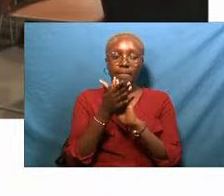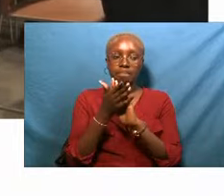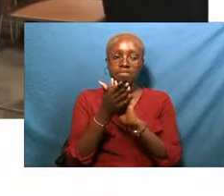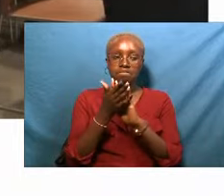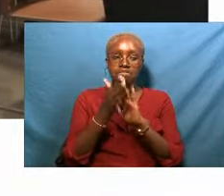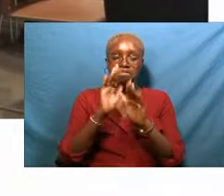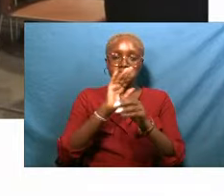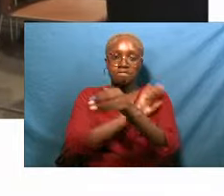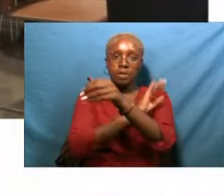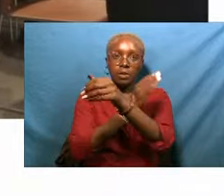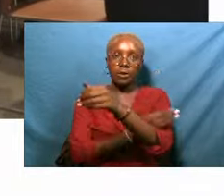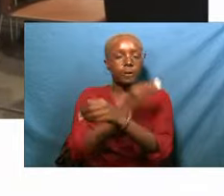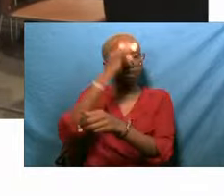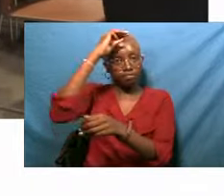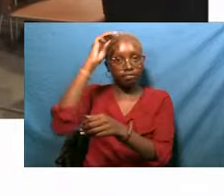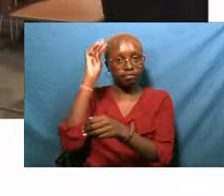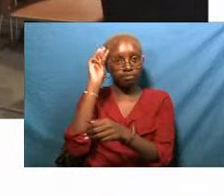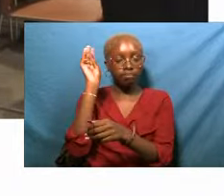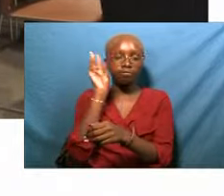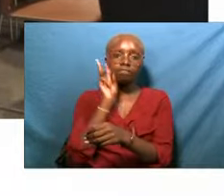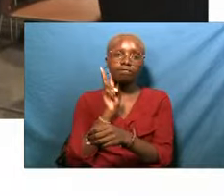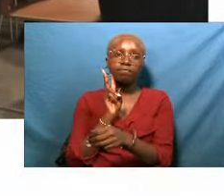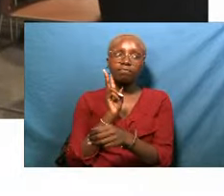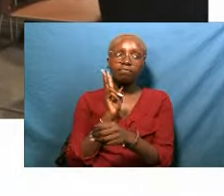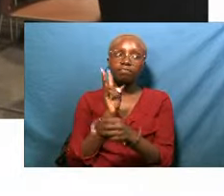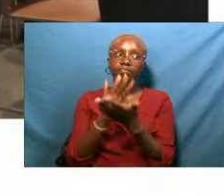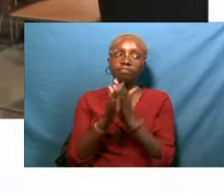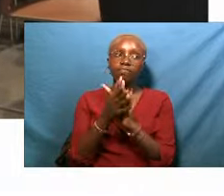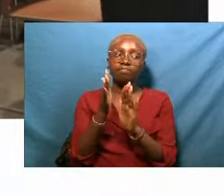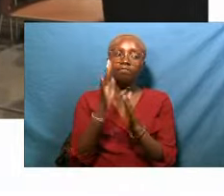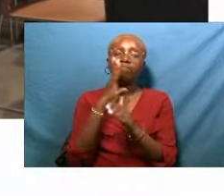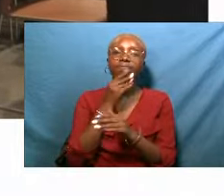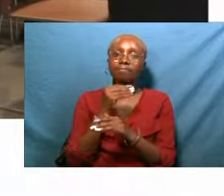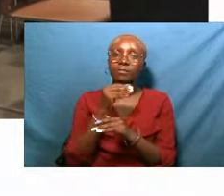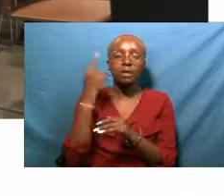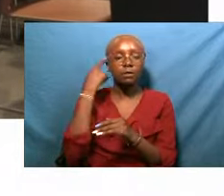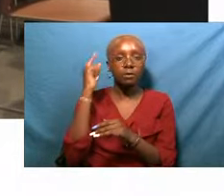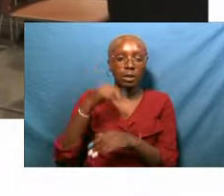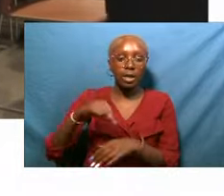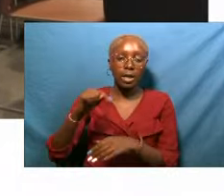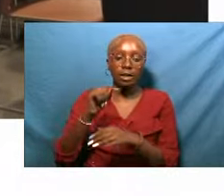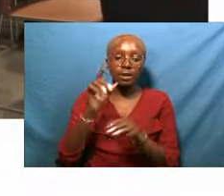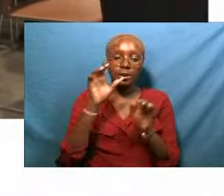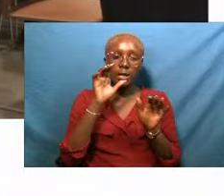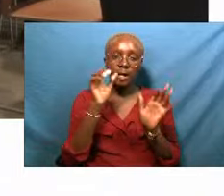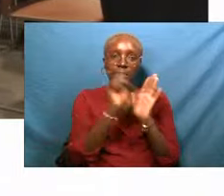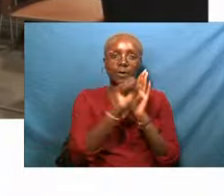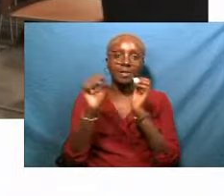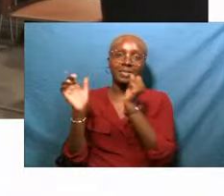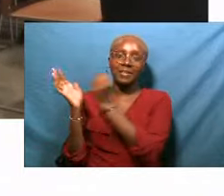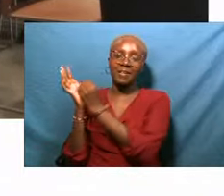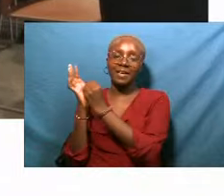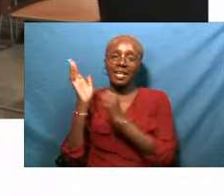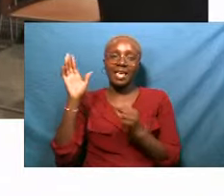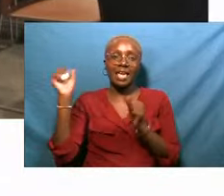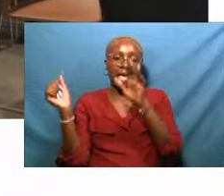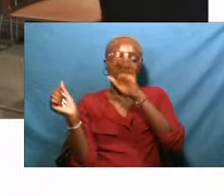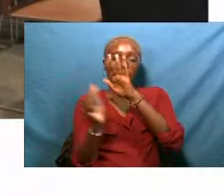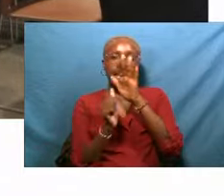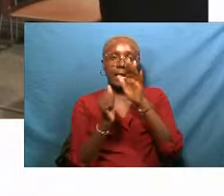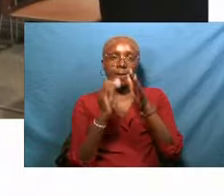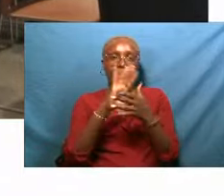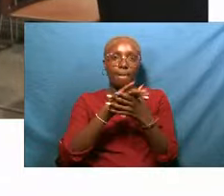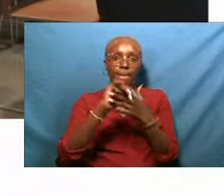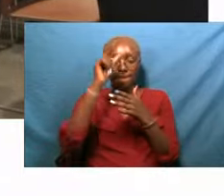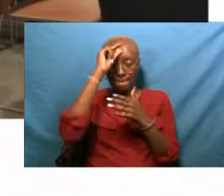Virgin Mary and was made man. For our sake he was crucified and appointed as pirate. He suffered, died,